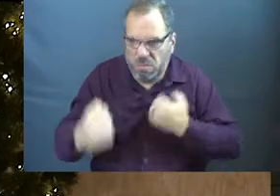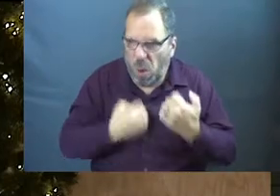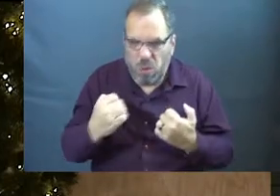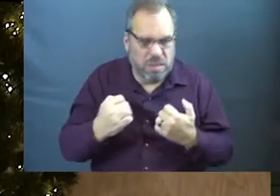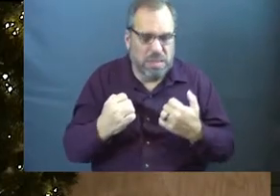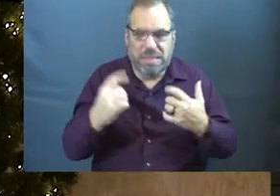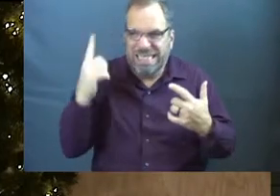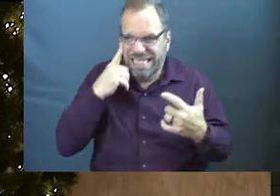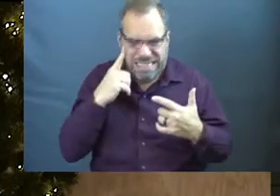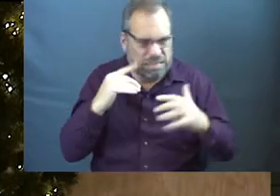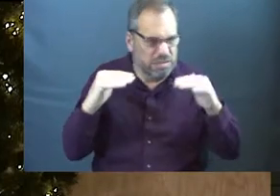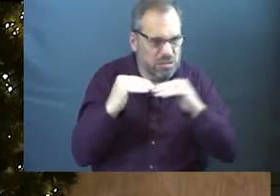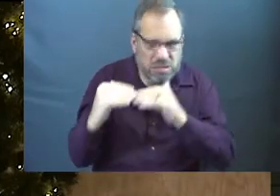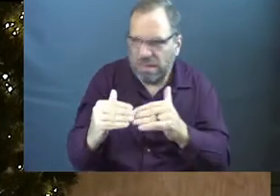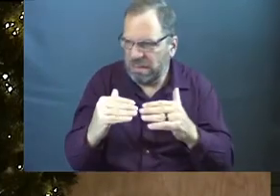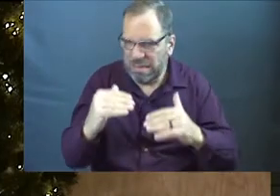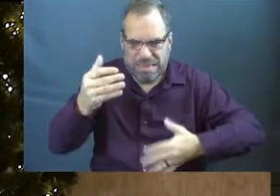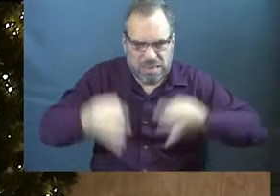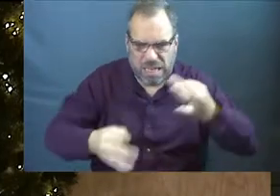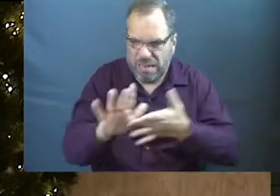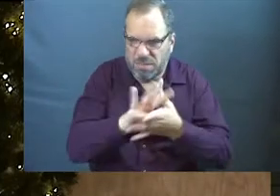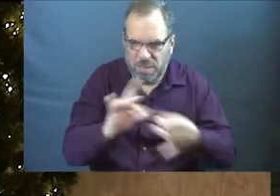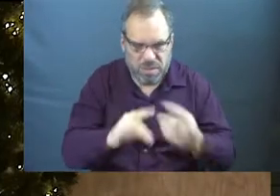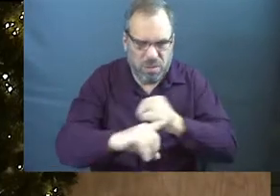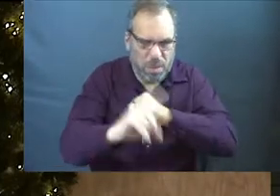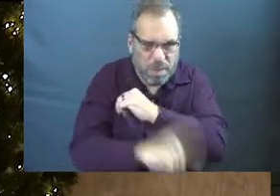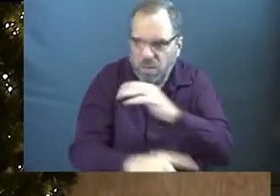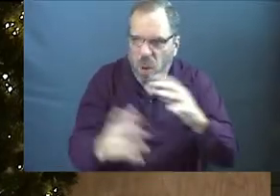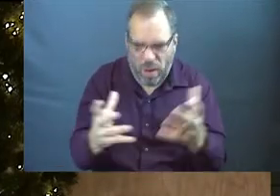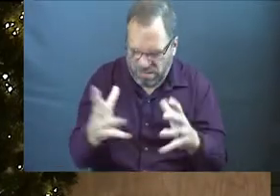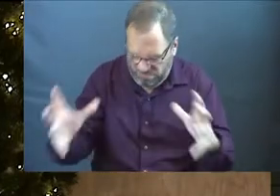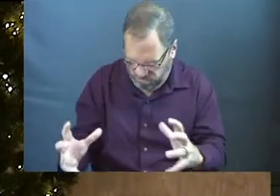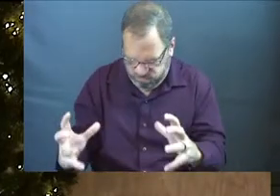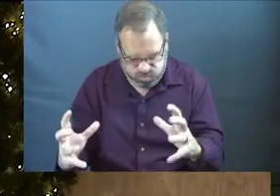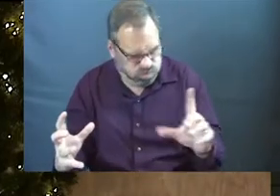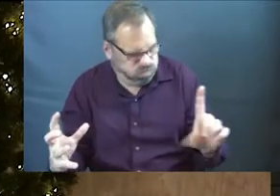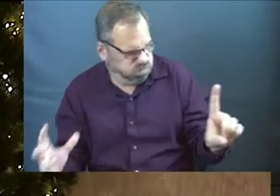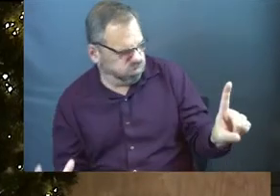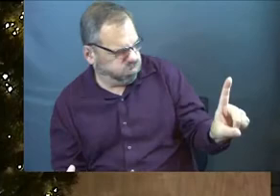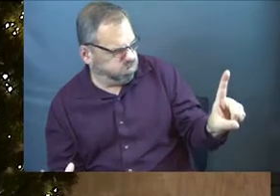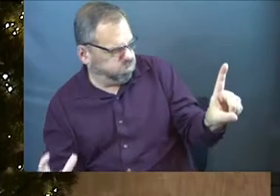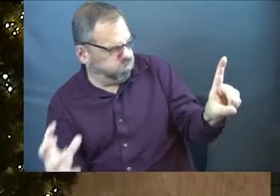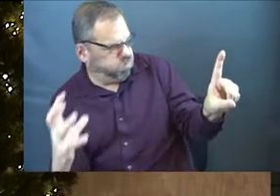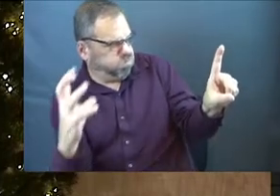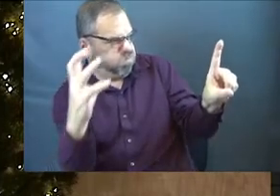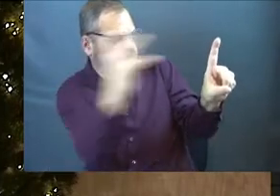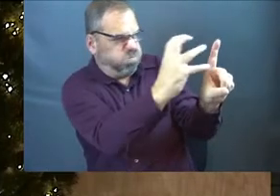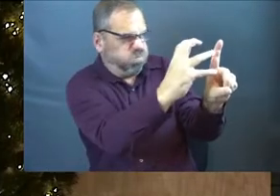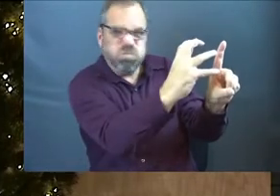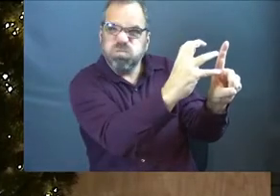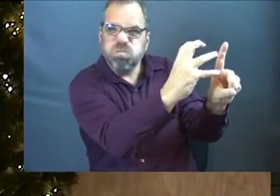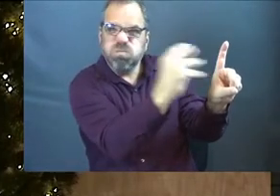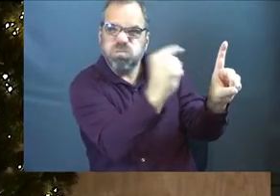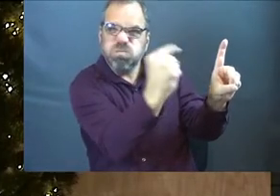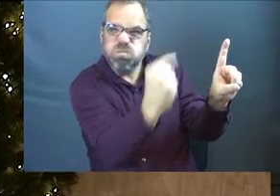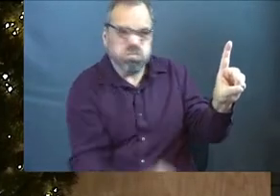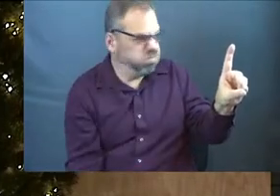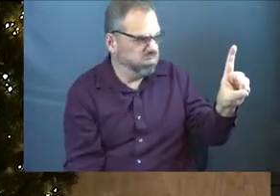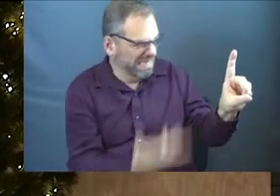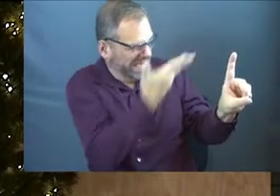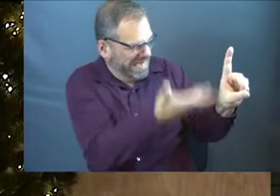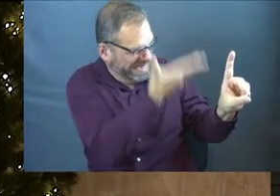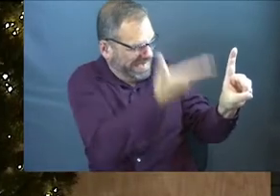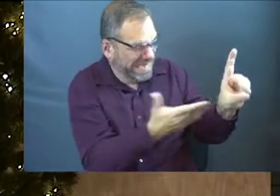and the cosmic and the justice and the spiritual consequences be for all of that, and you put it all in a pile, Jesus took all that stuff